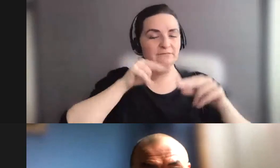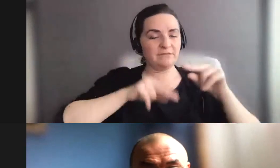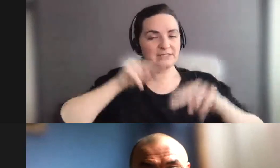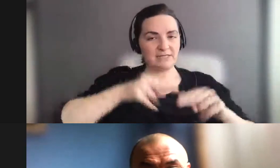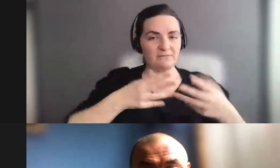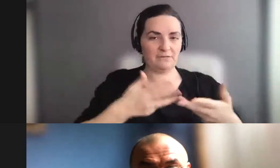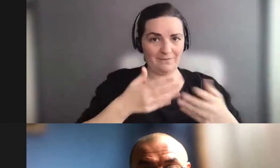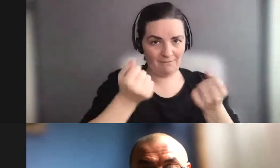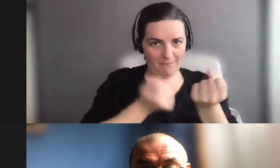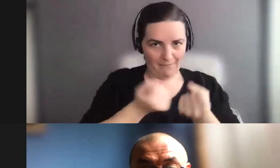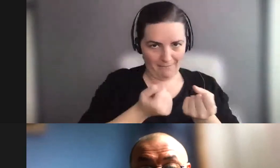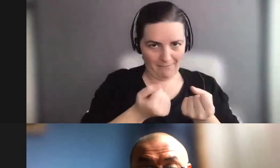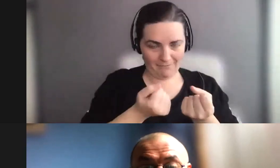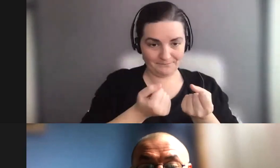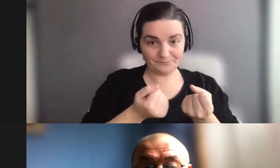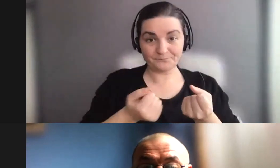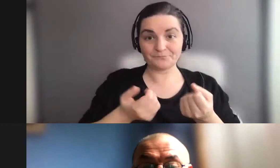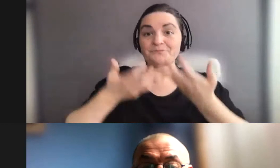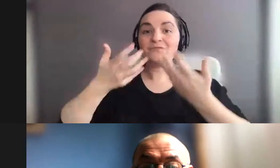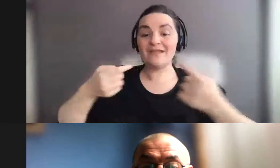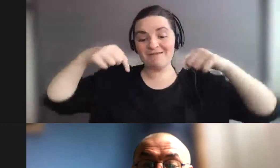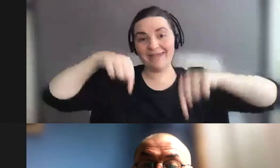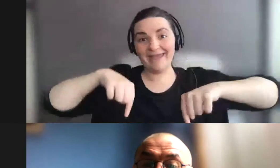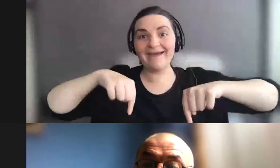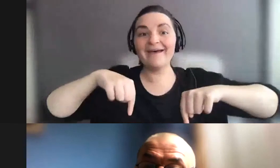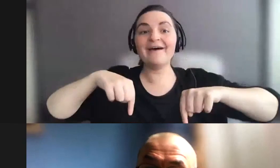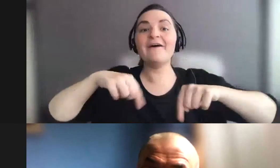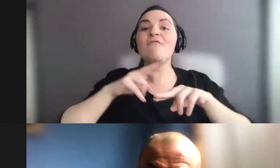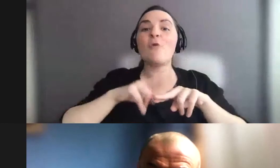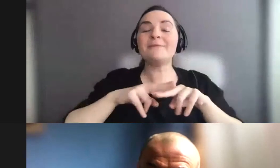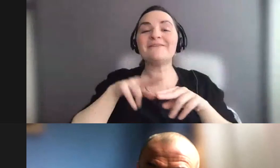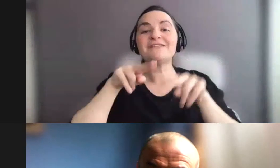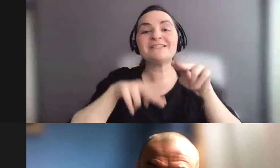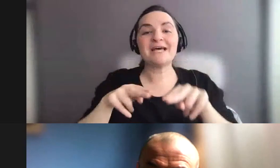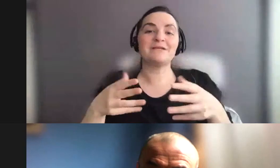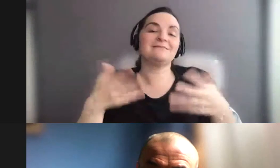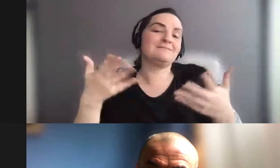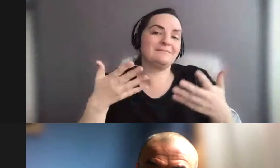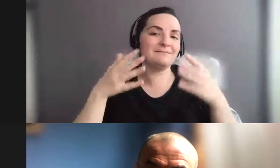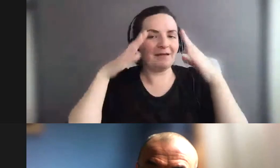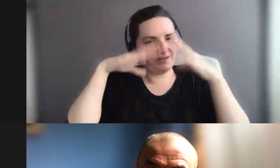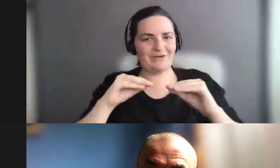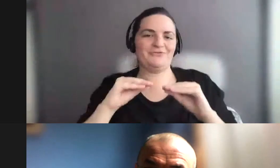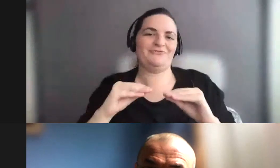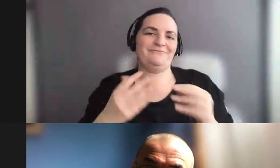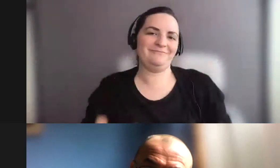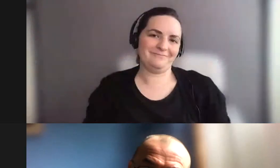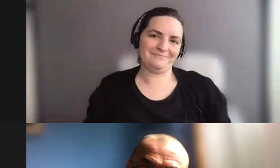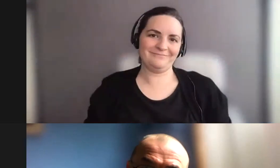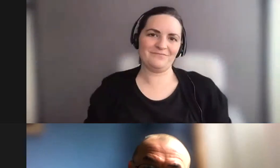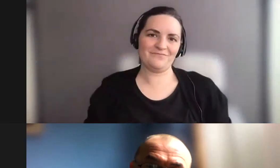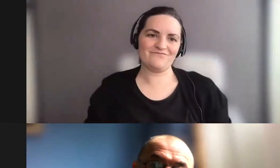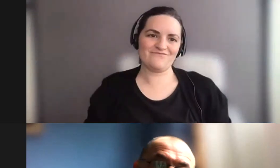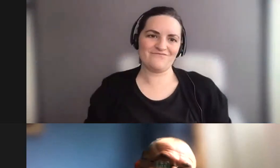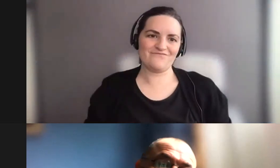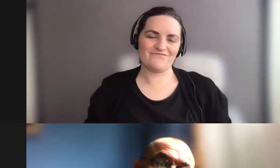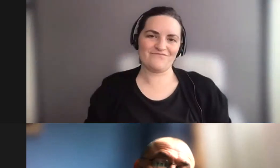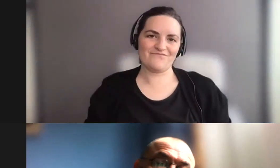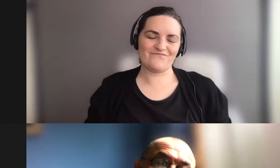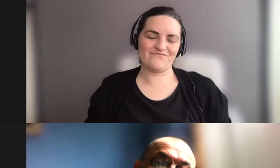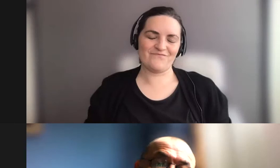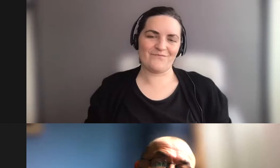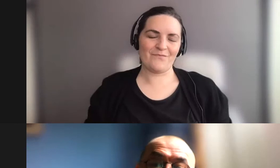What we're focusing on is the idea of assessment in education. So what I'm going to talk about today